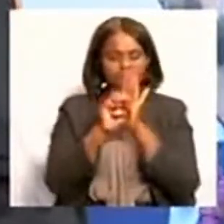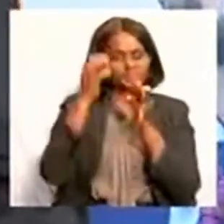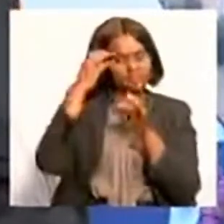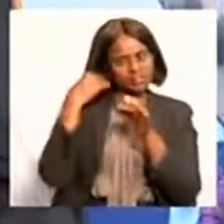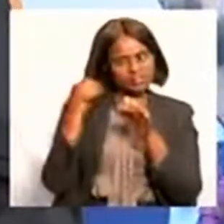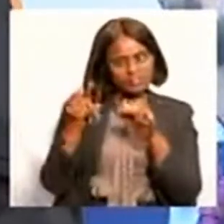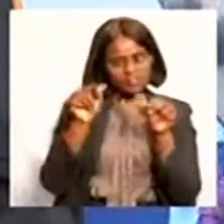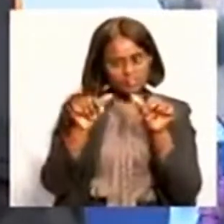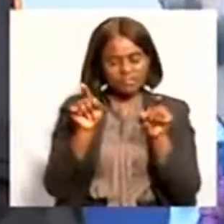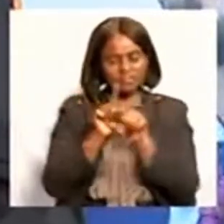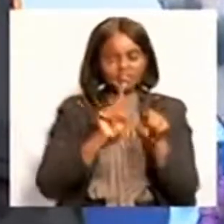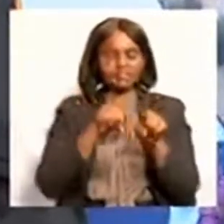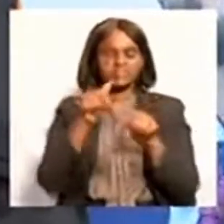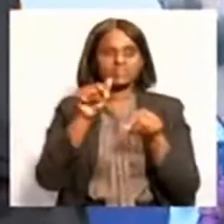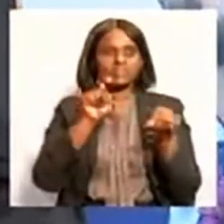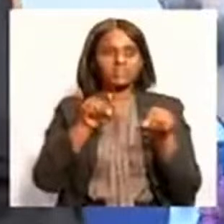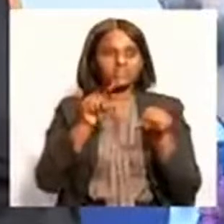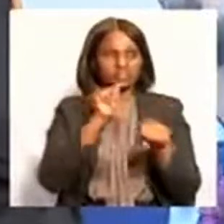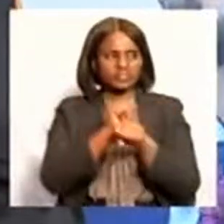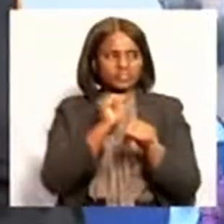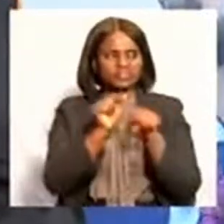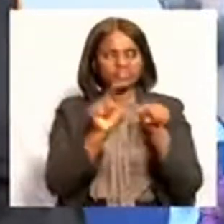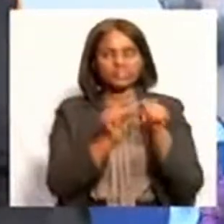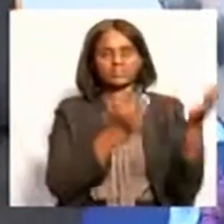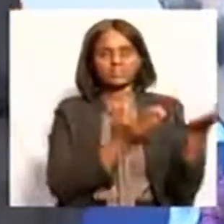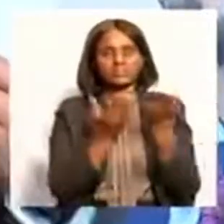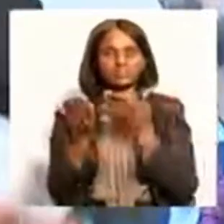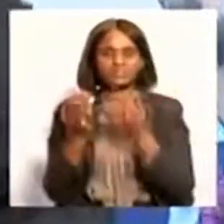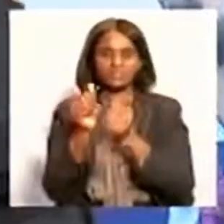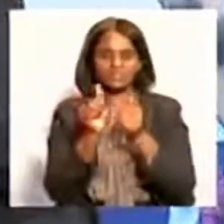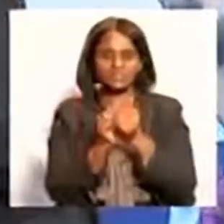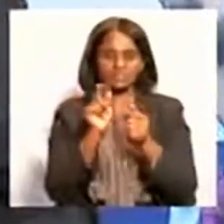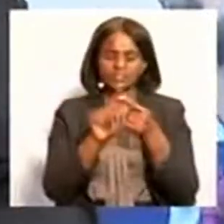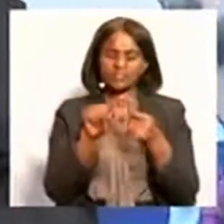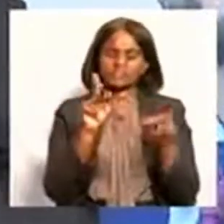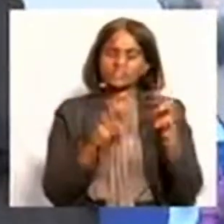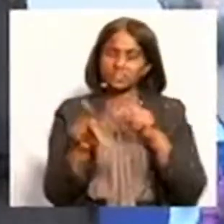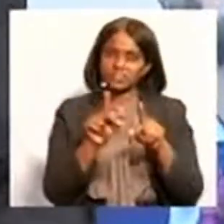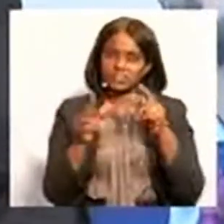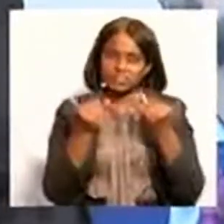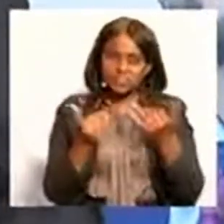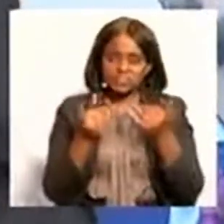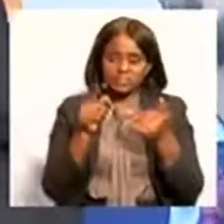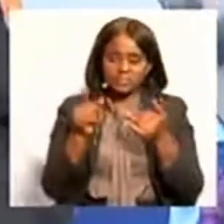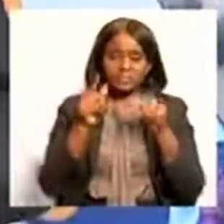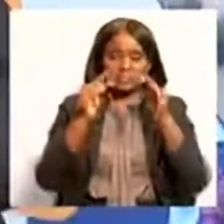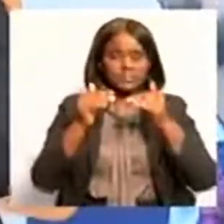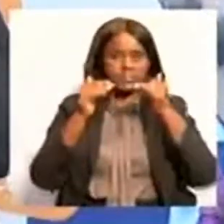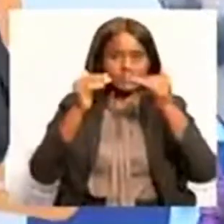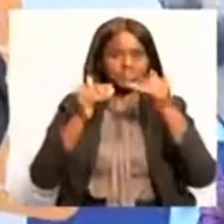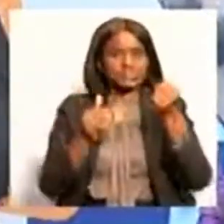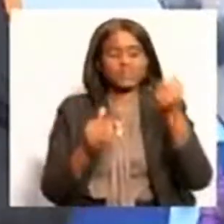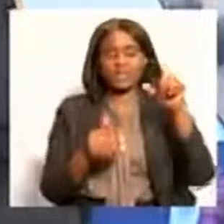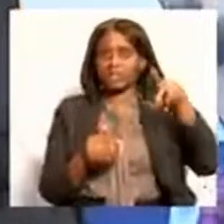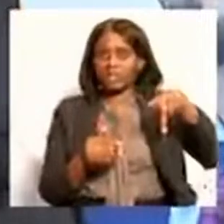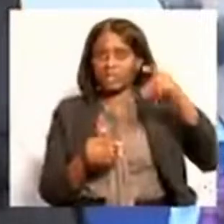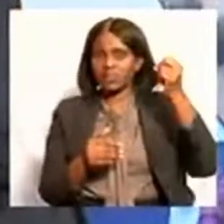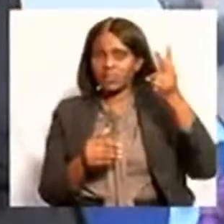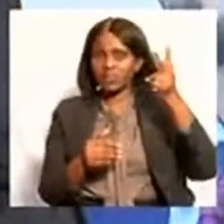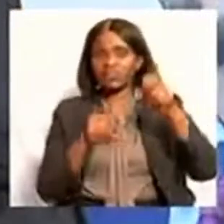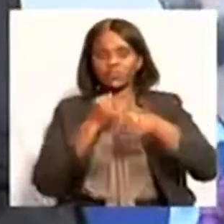are supposed to promulgate and bring about to the citizens. So Inter-SAI P12 was developed